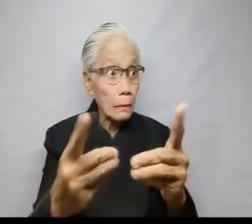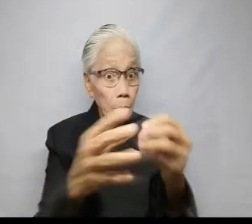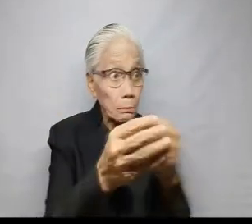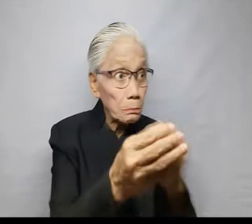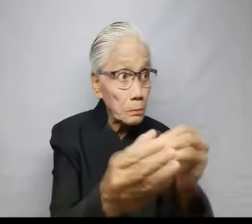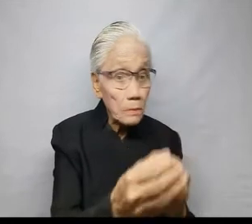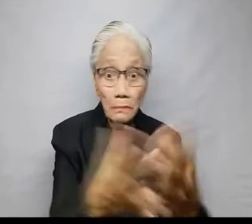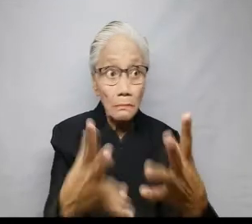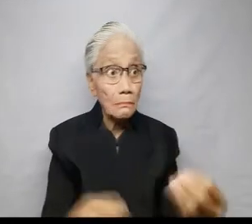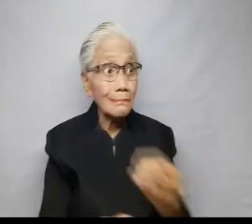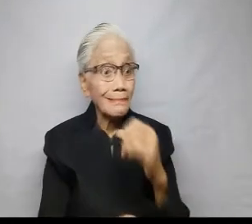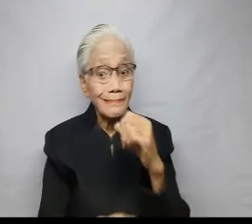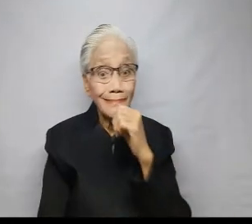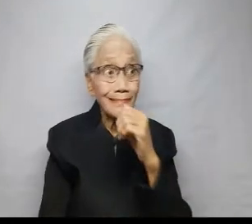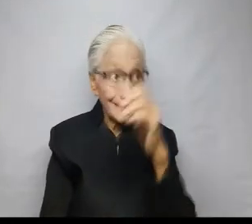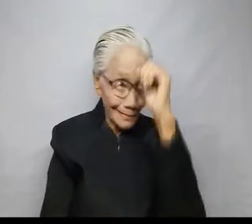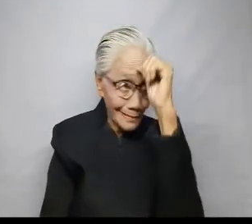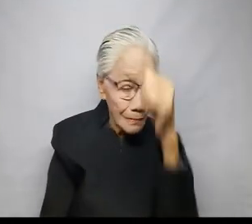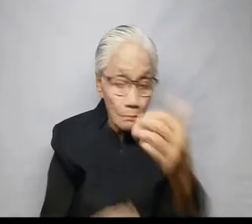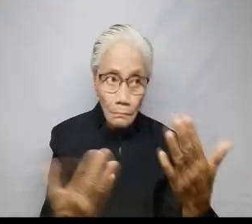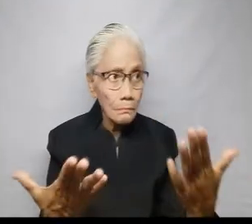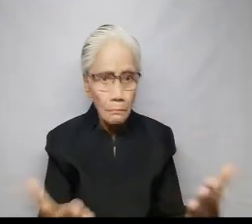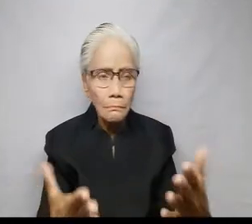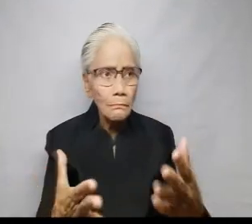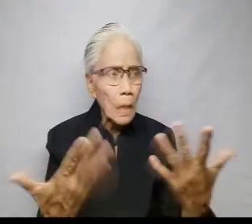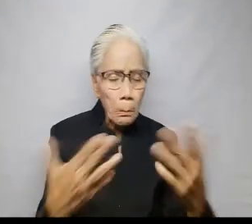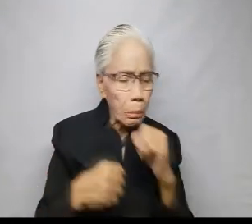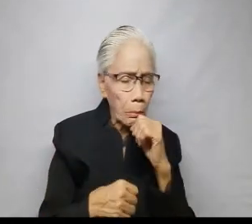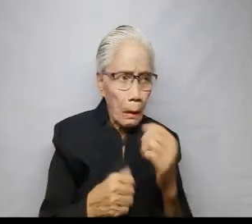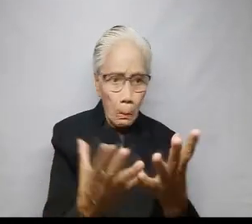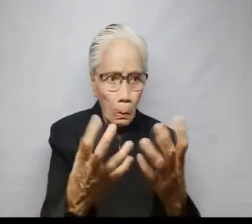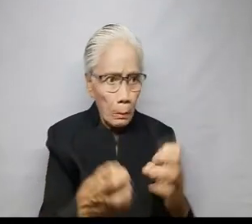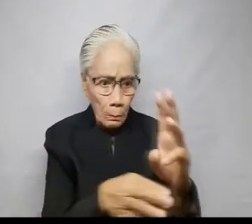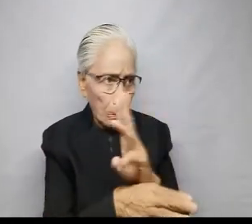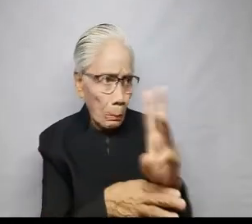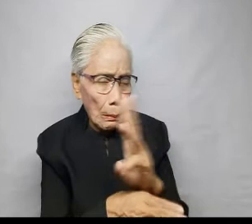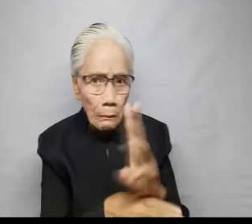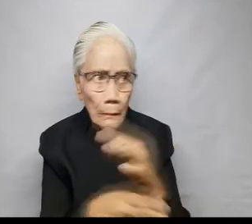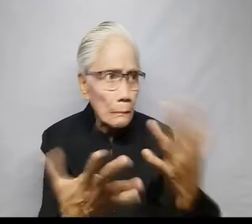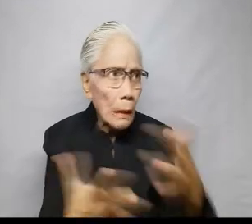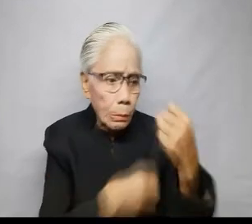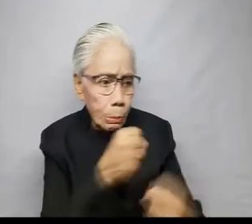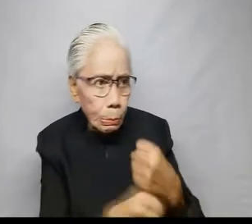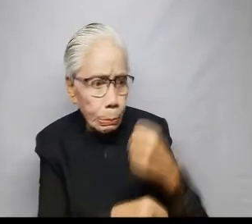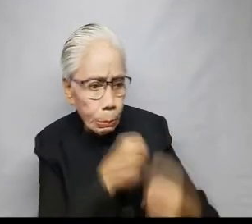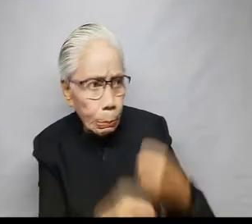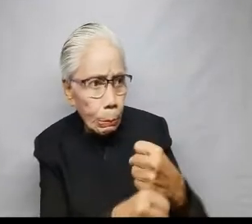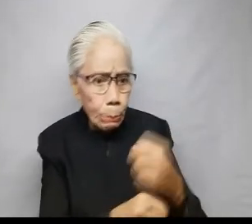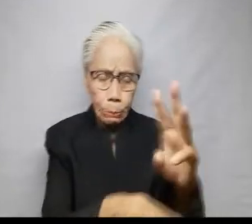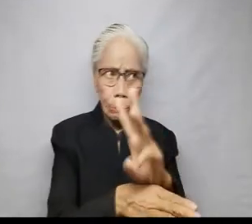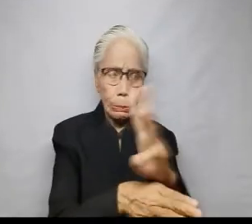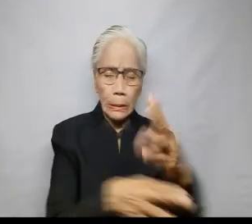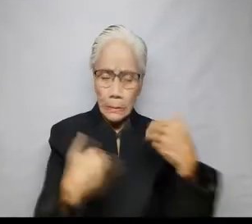and Mother does not want anyone to get stuck with a worse pair, so she digs through and finds those.' Years